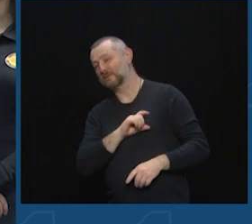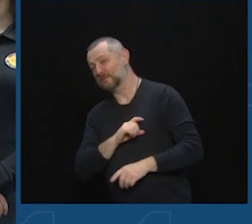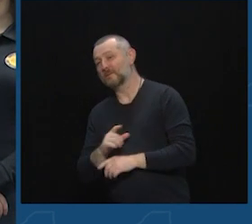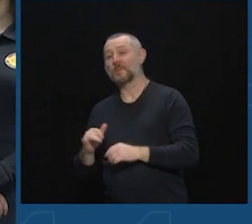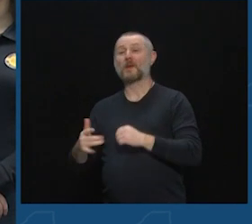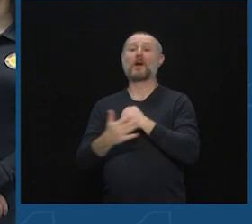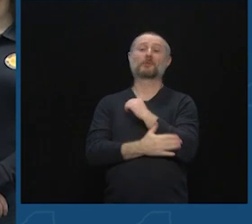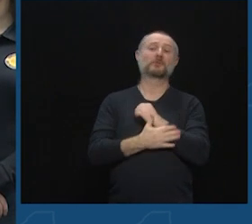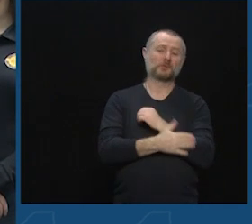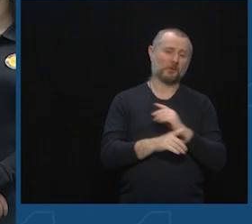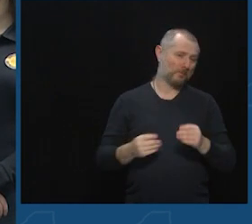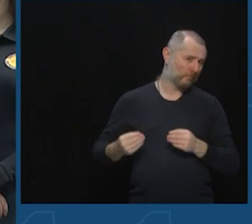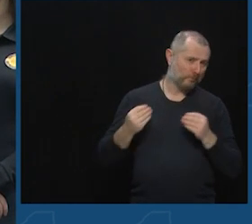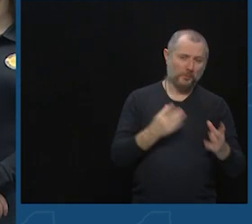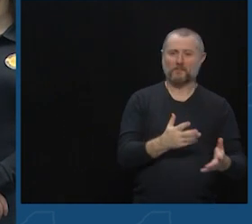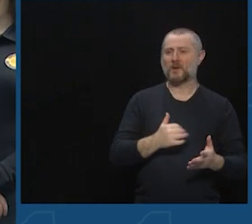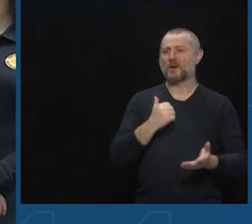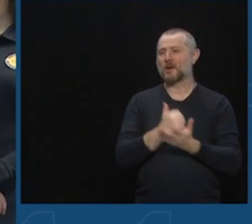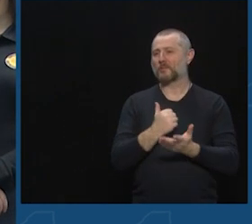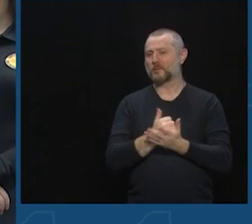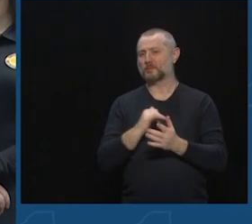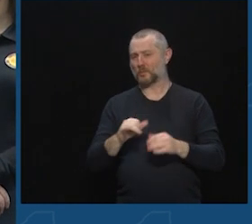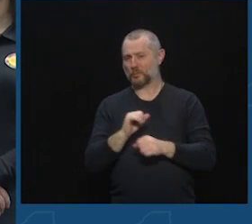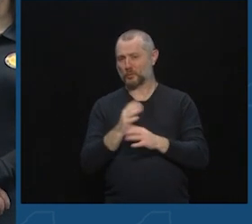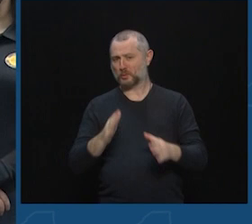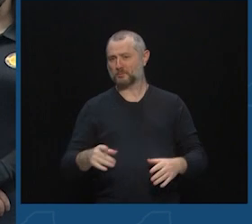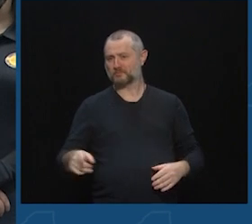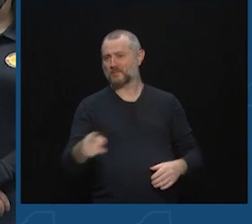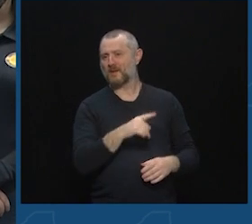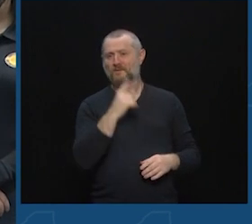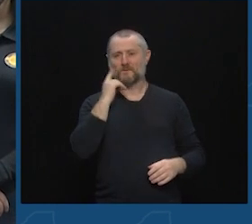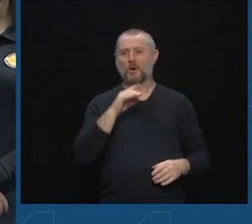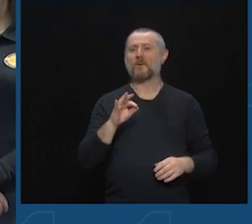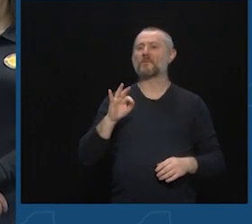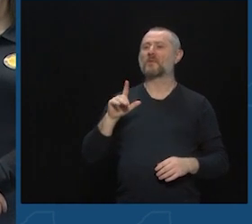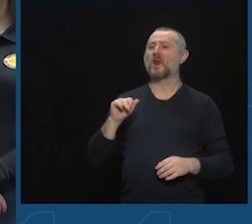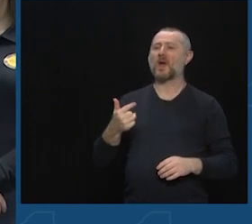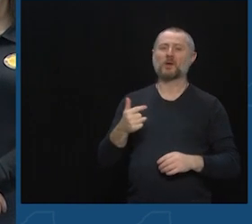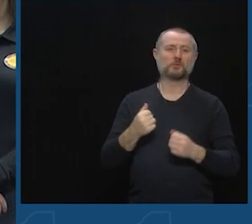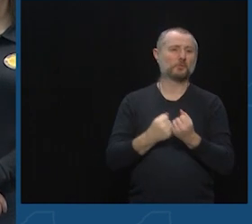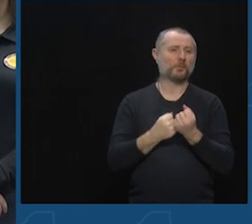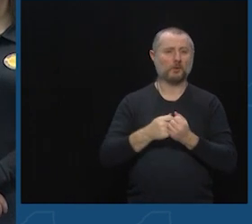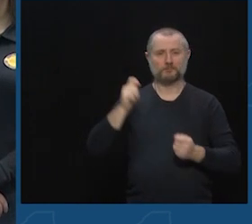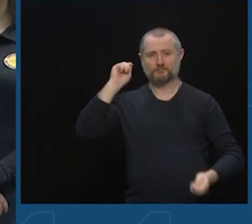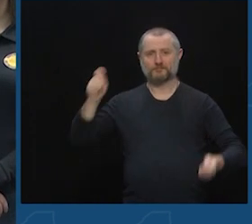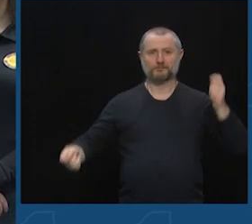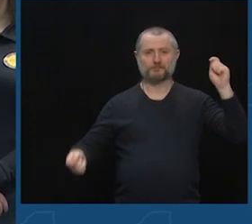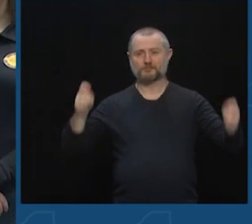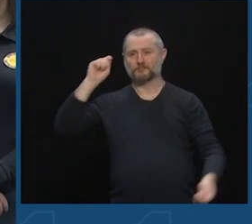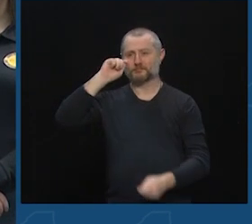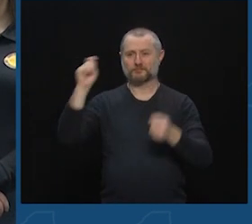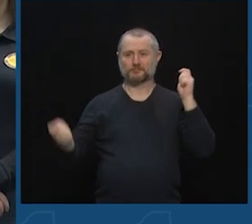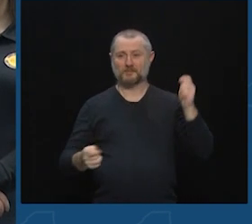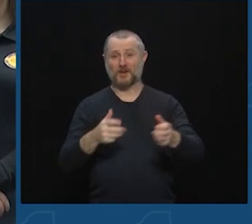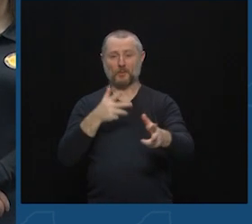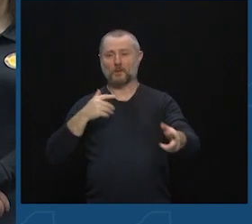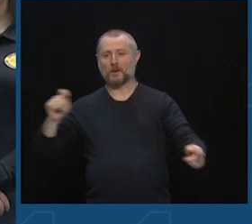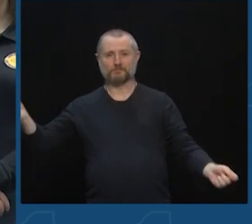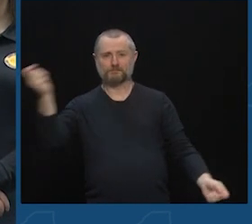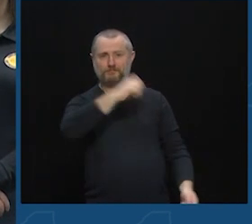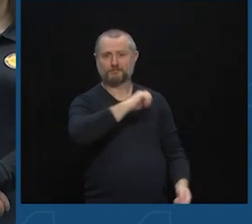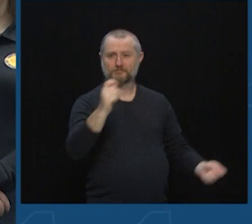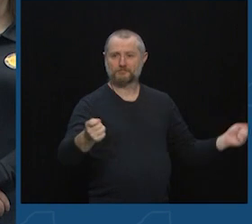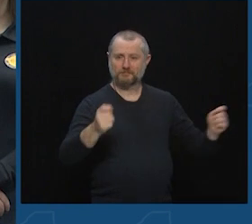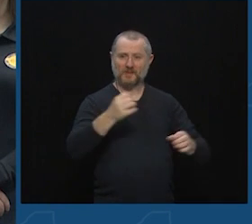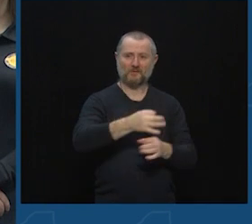some assistance to us in terms of personnel for flagging support, as you have a small army on the roadways. Making sure traffic